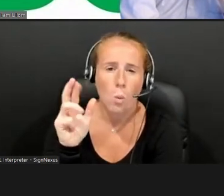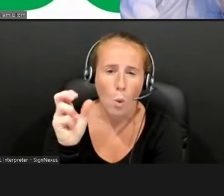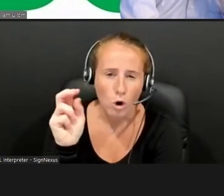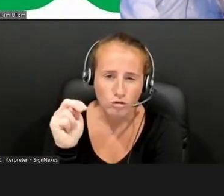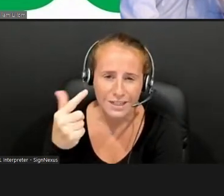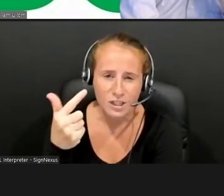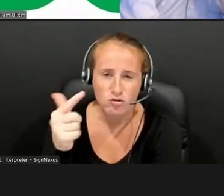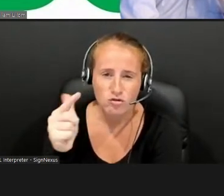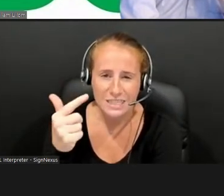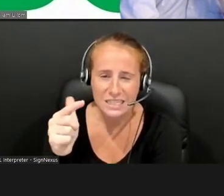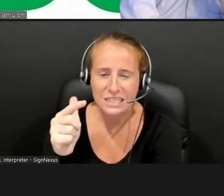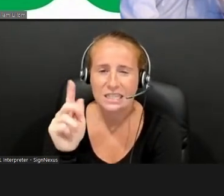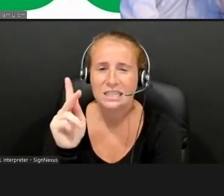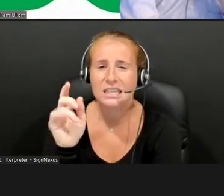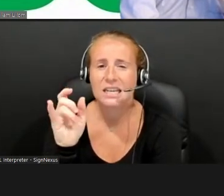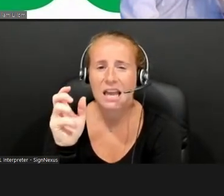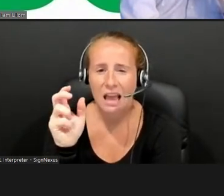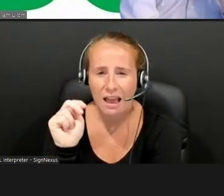Kevin Ritter